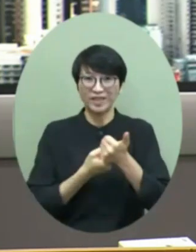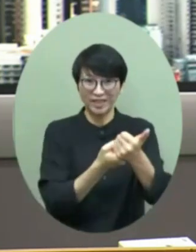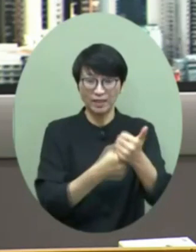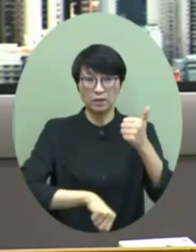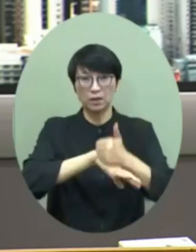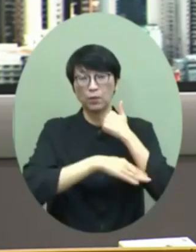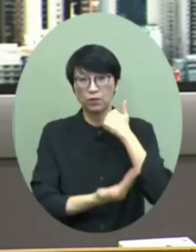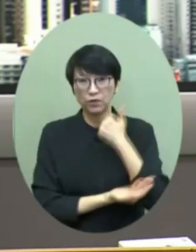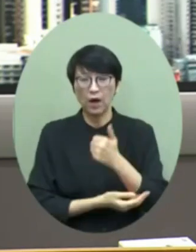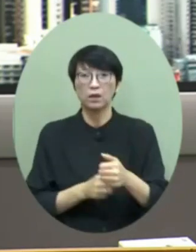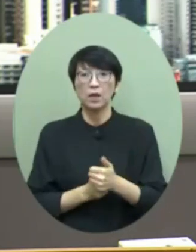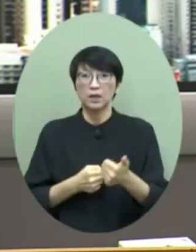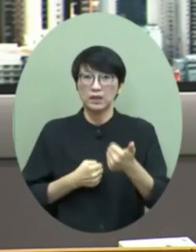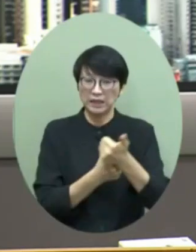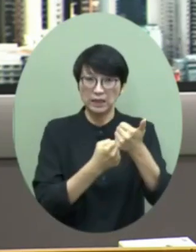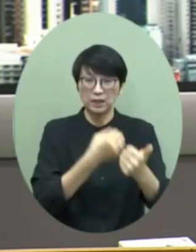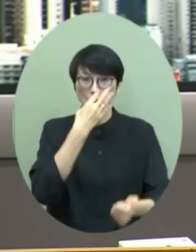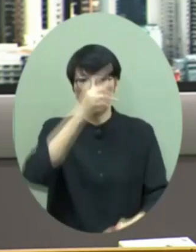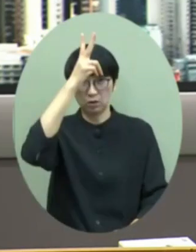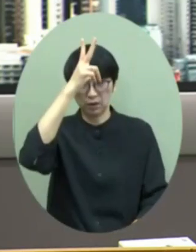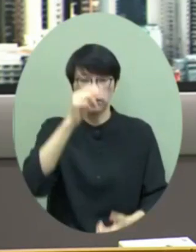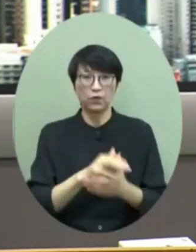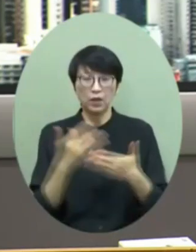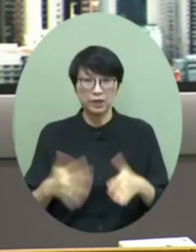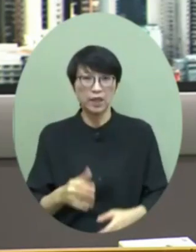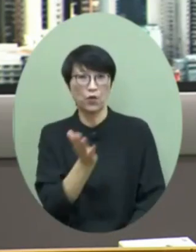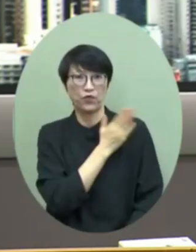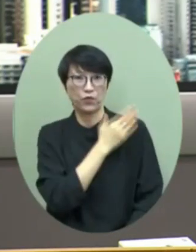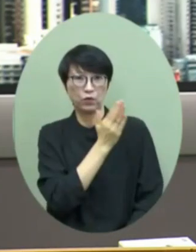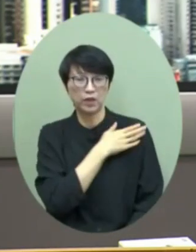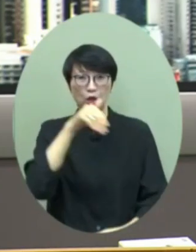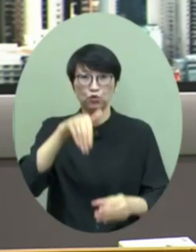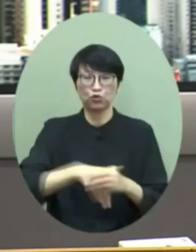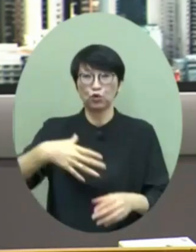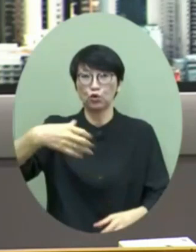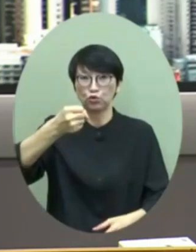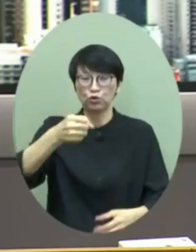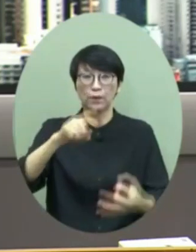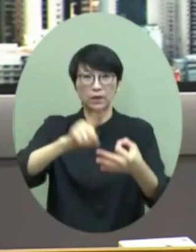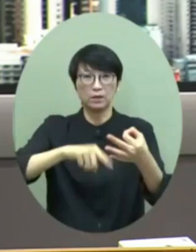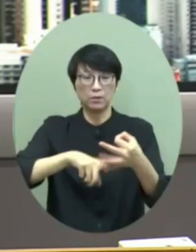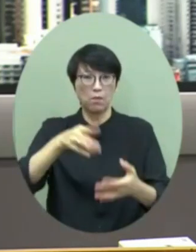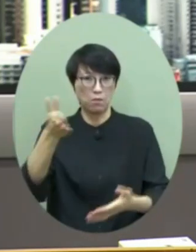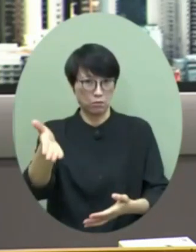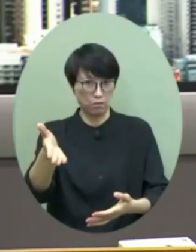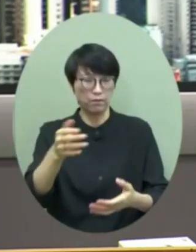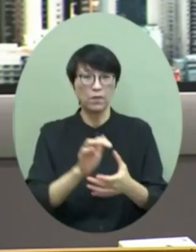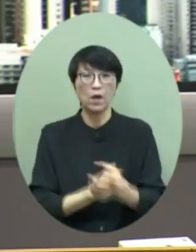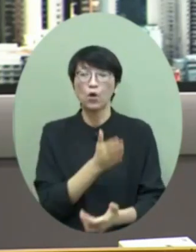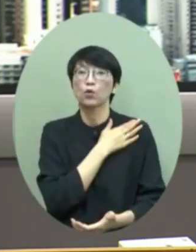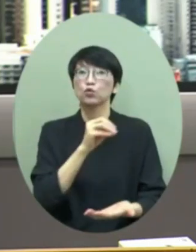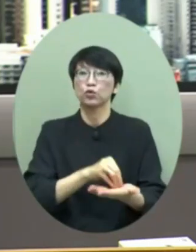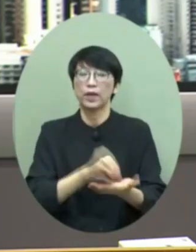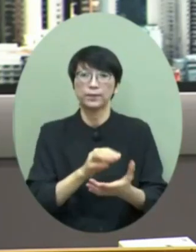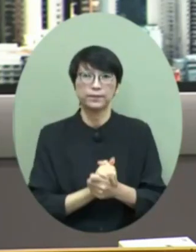prospective candidate has to make a declaration that he will uphold the basic law and pledge allegiance to the Hong Kong SAR. And then the returning